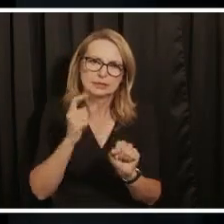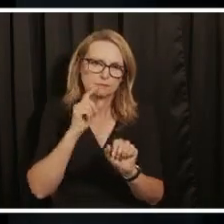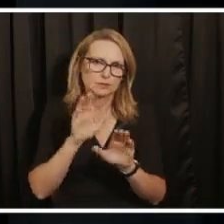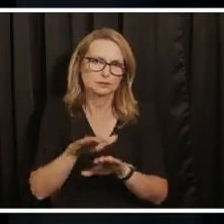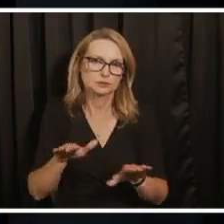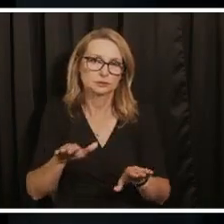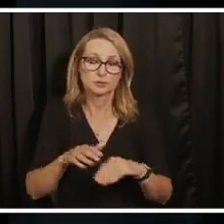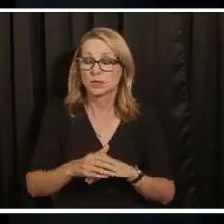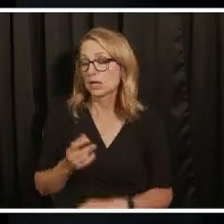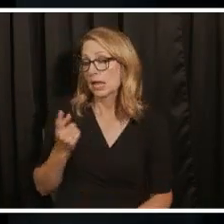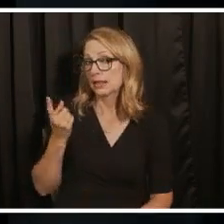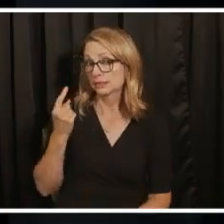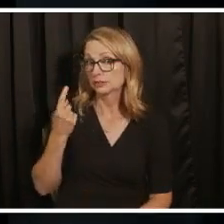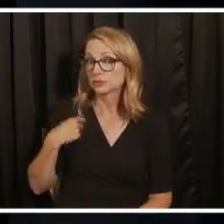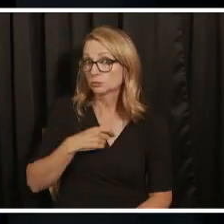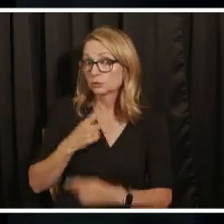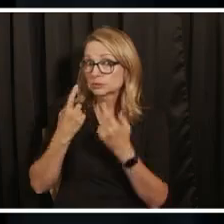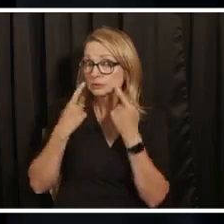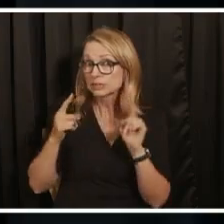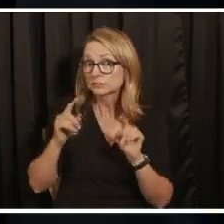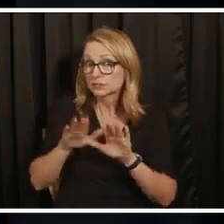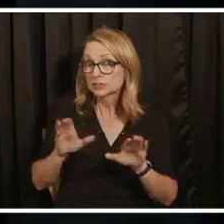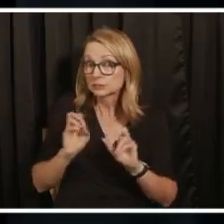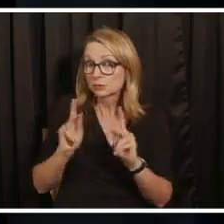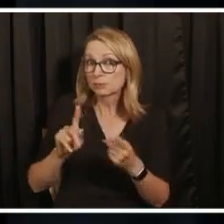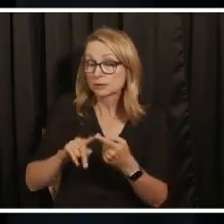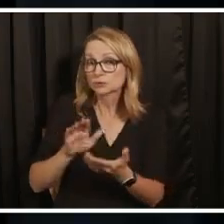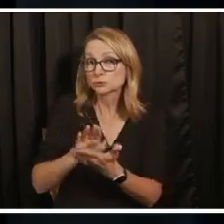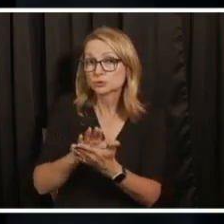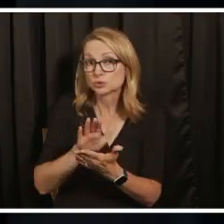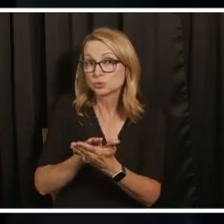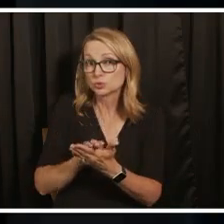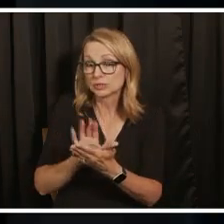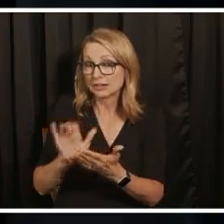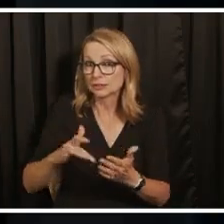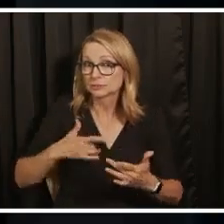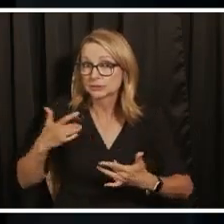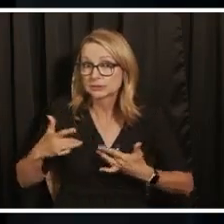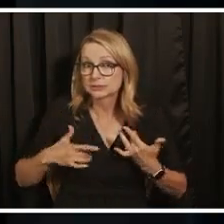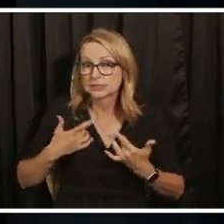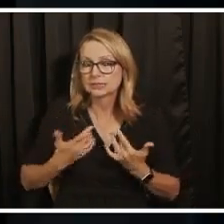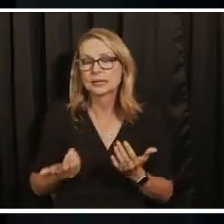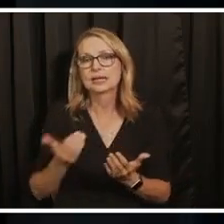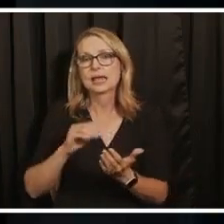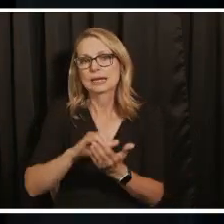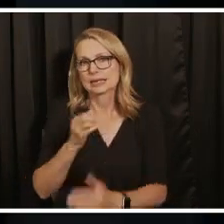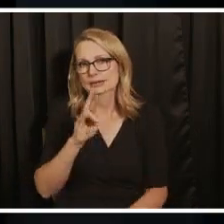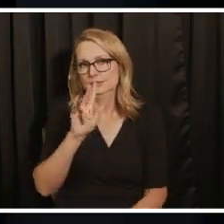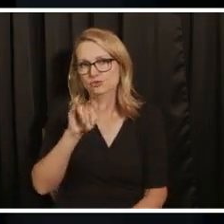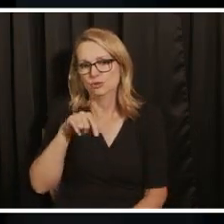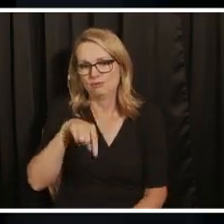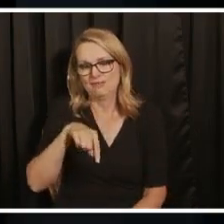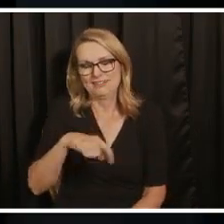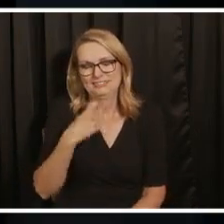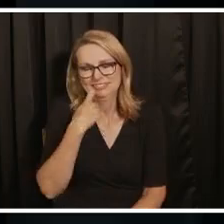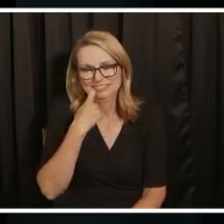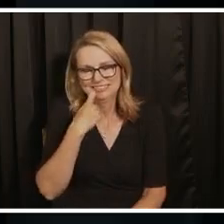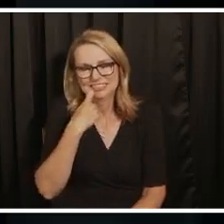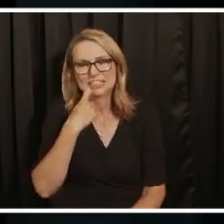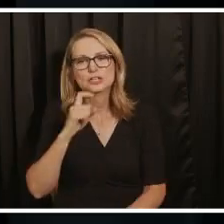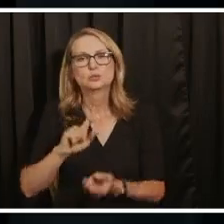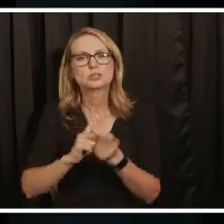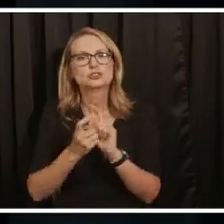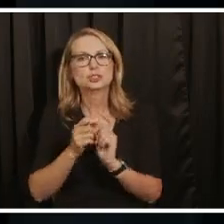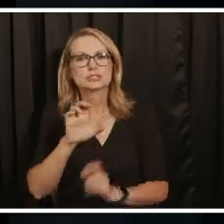successful last year to get Colorado students back in school, which we're very excited about. And this July, based on updated CDC guidance, we updated our guidance